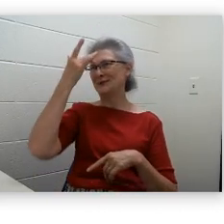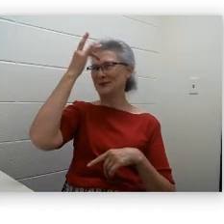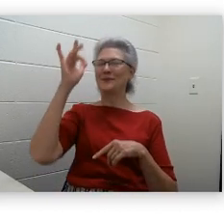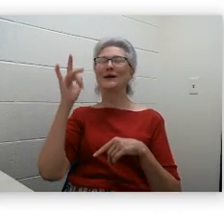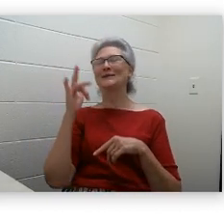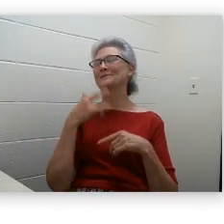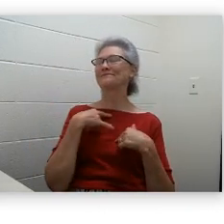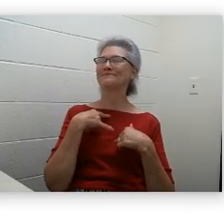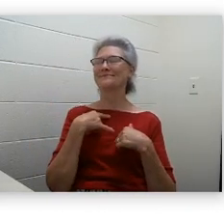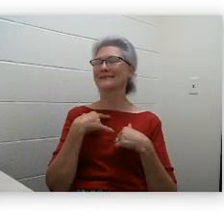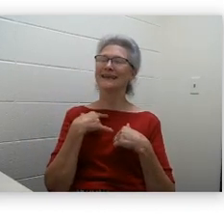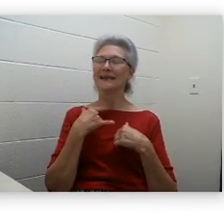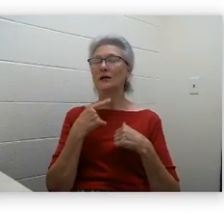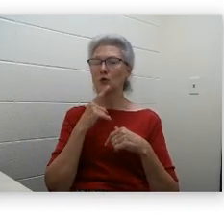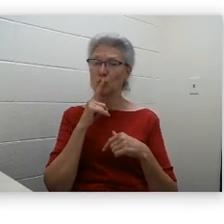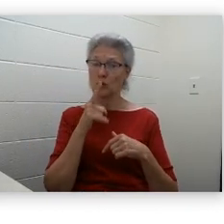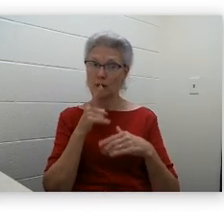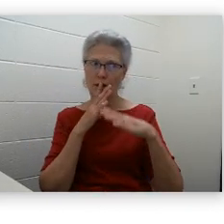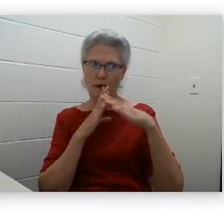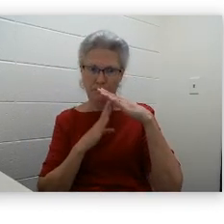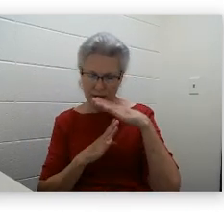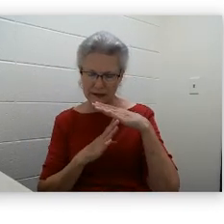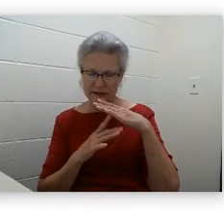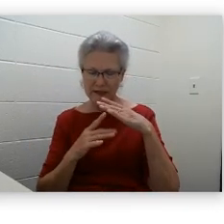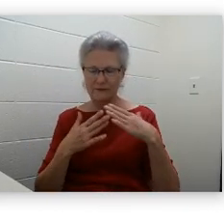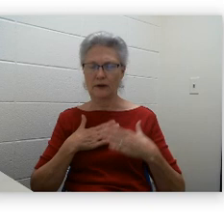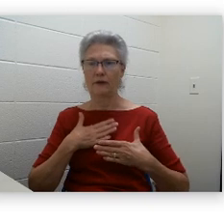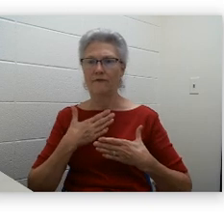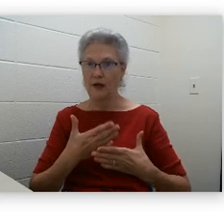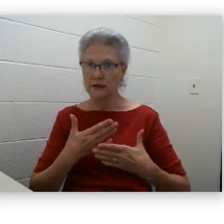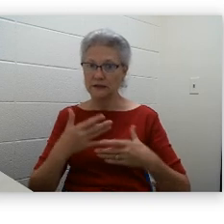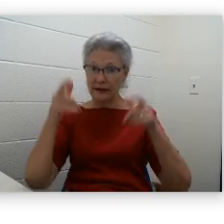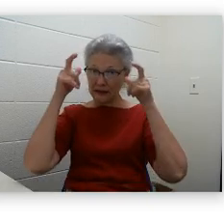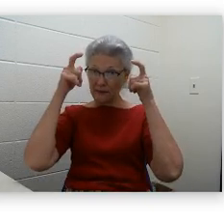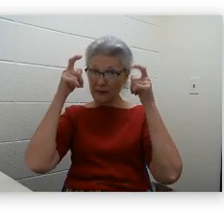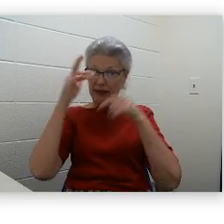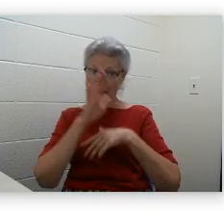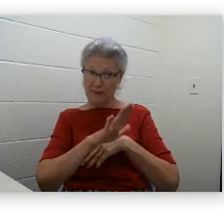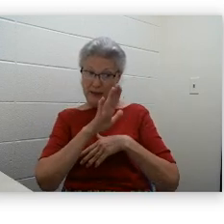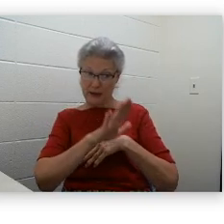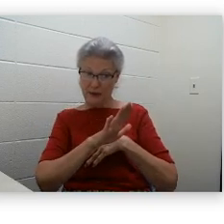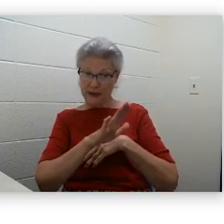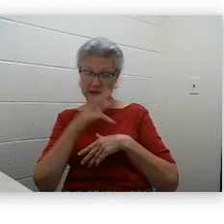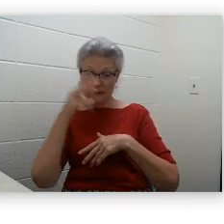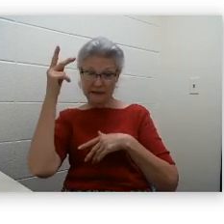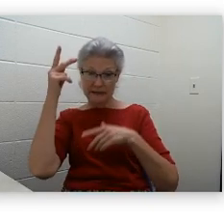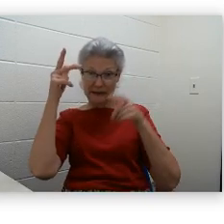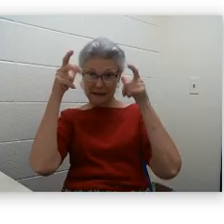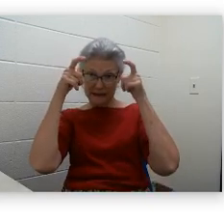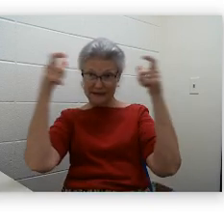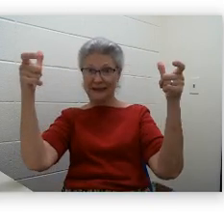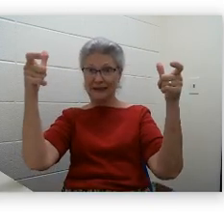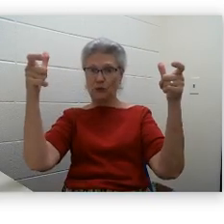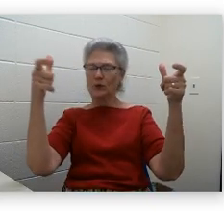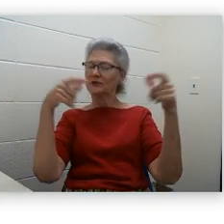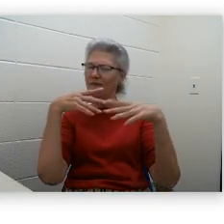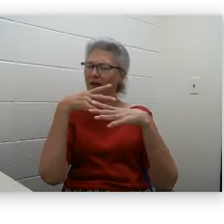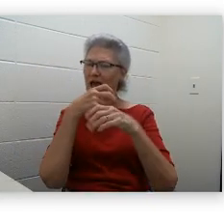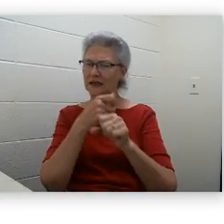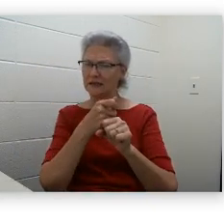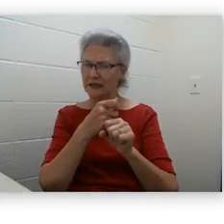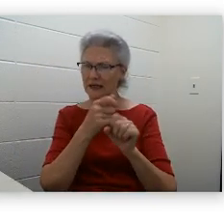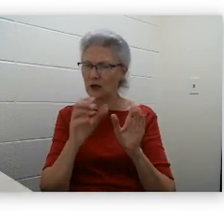is humiliating to have to confess the conceit of Peter was one of his most fascinating qualities. To put it with